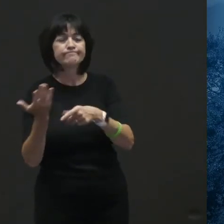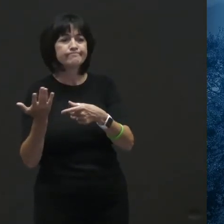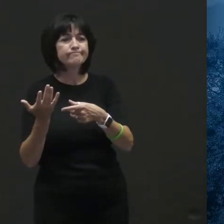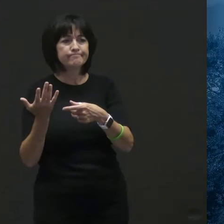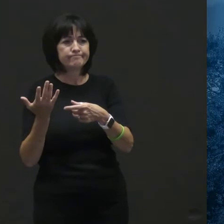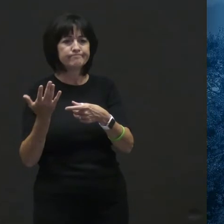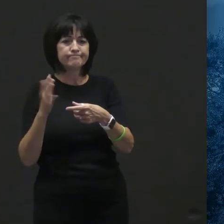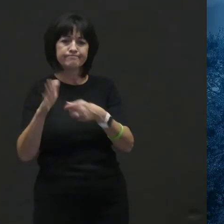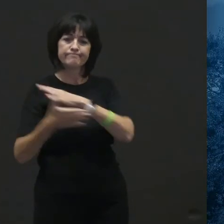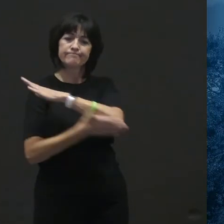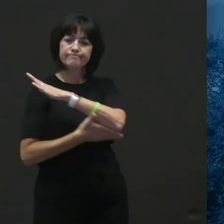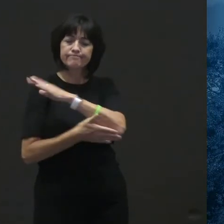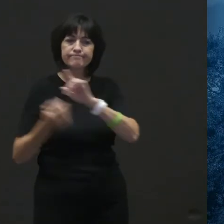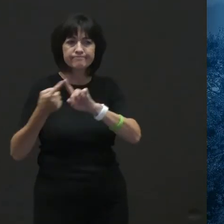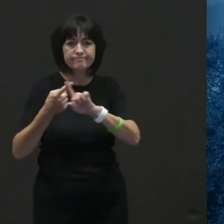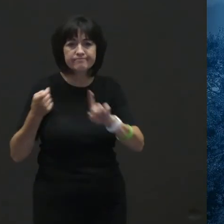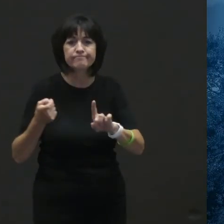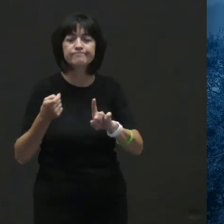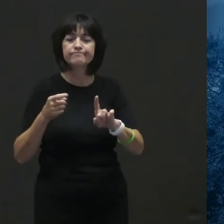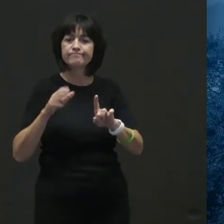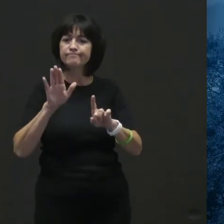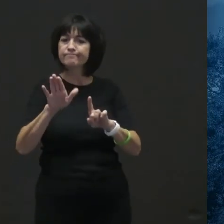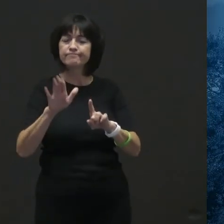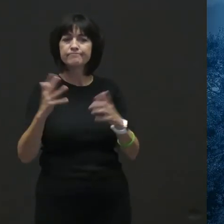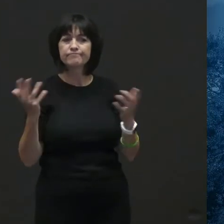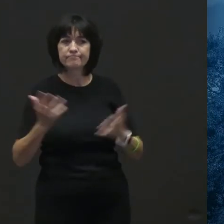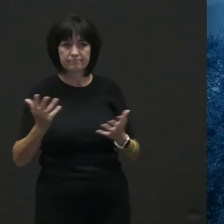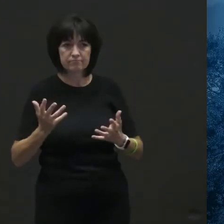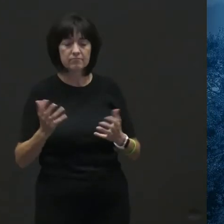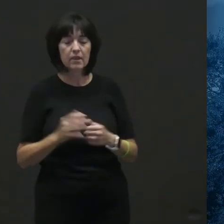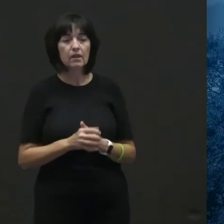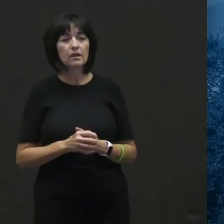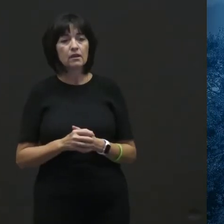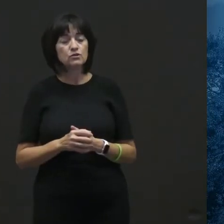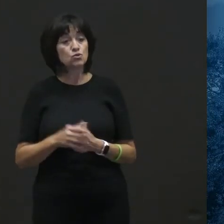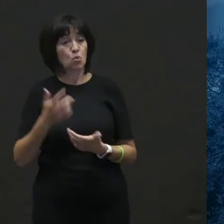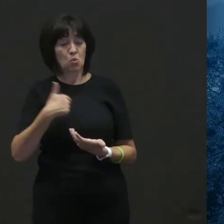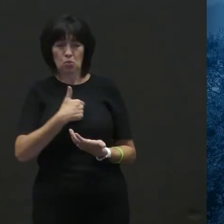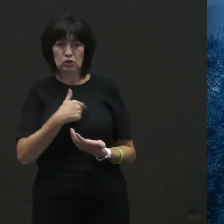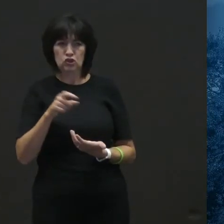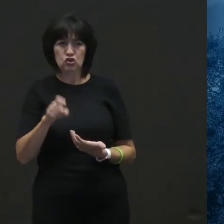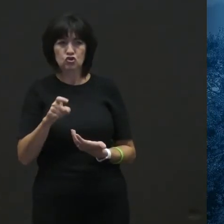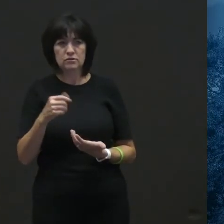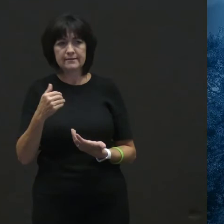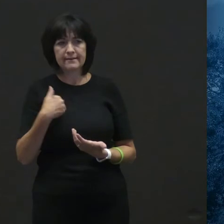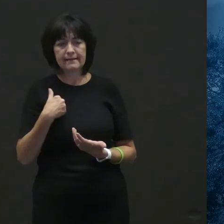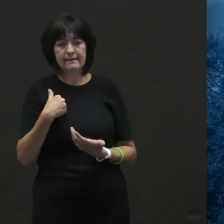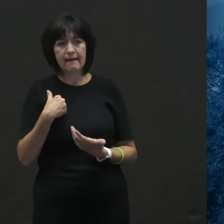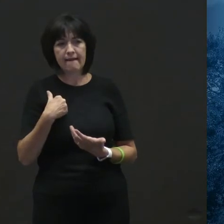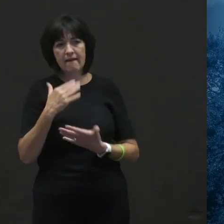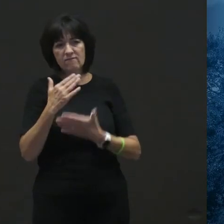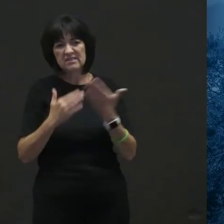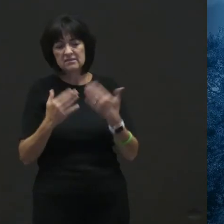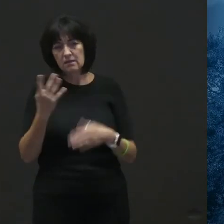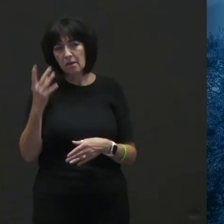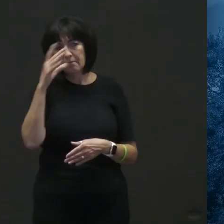able to have an estimate of the number of confirmed cases and deaths. I don't have it at the top of my head,